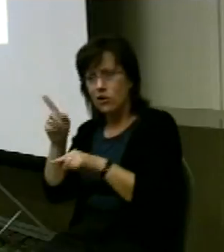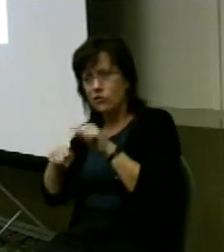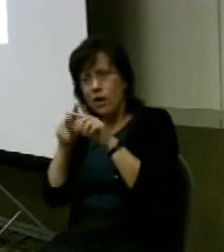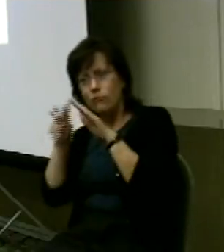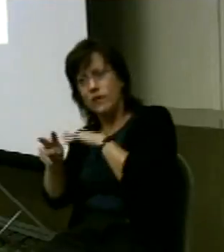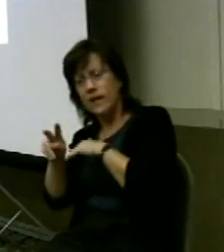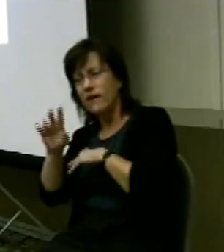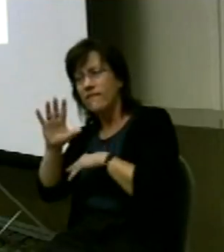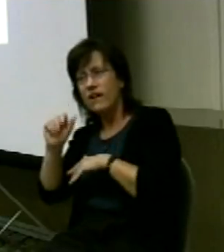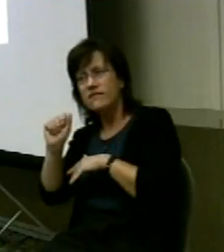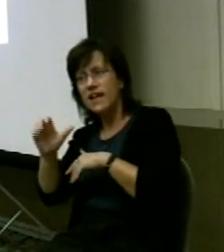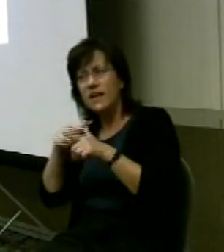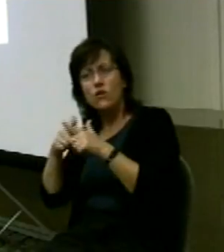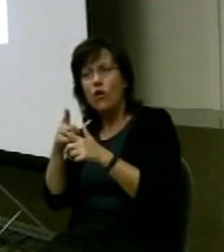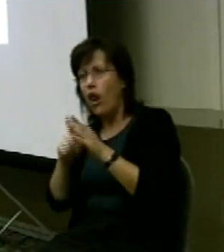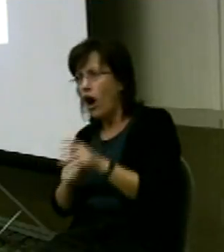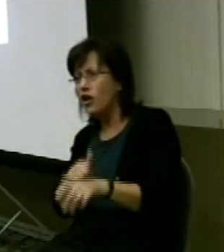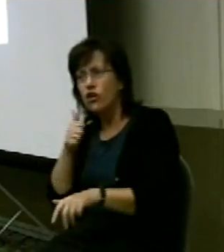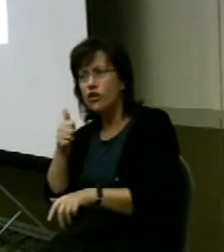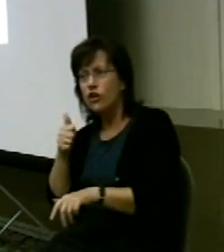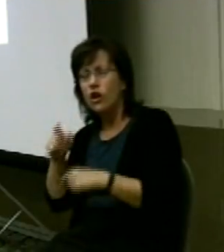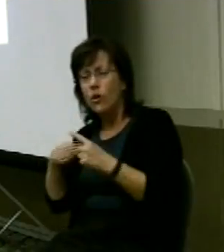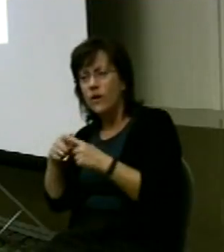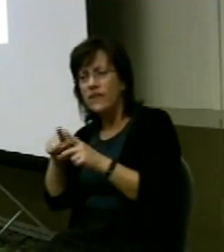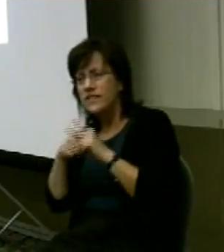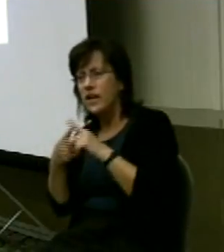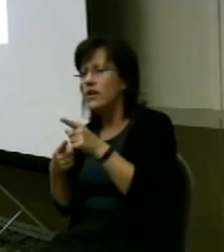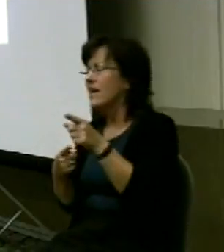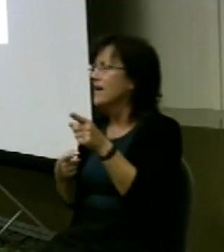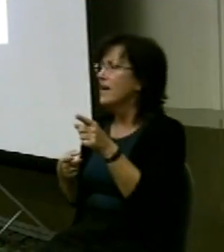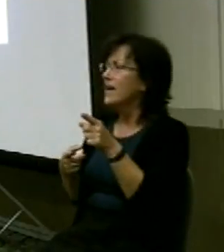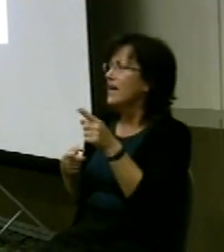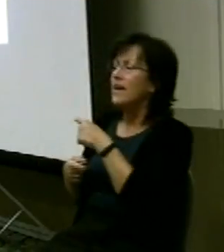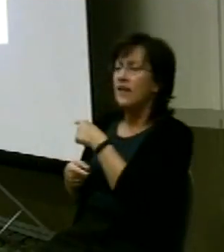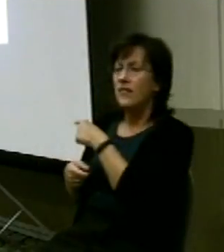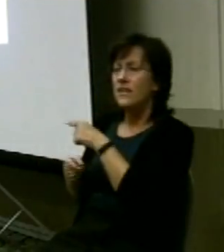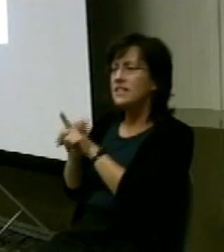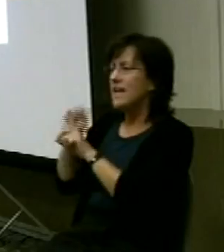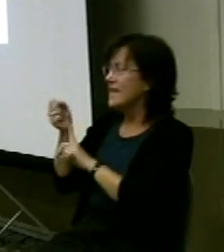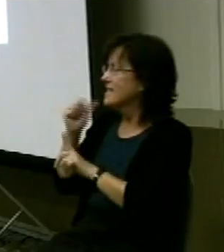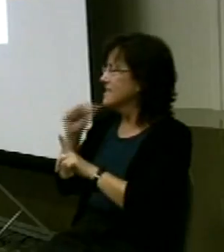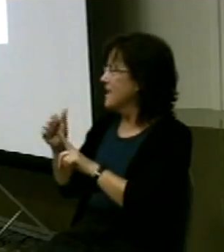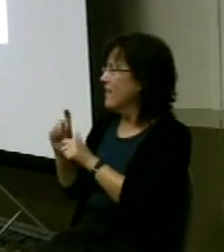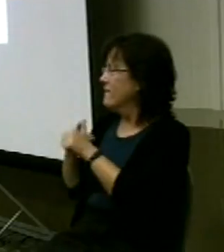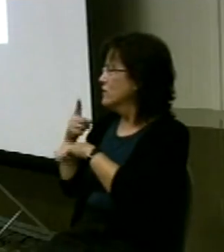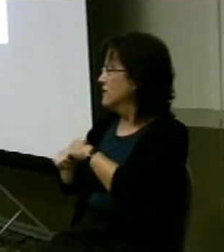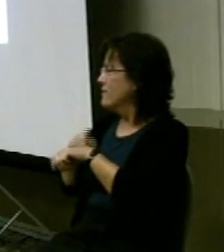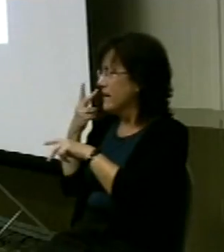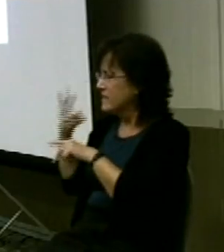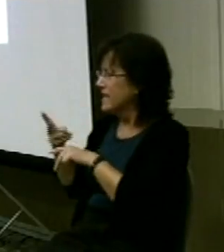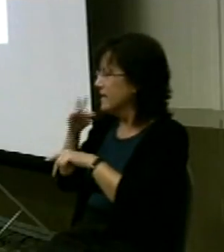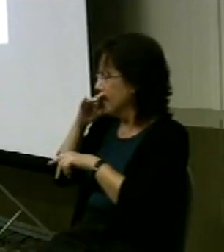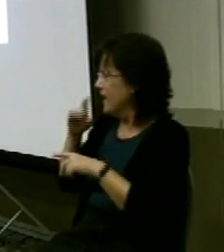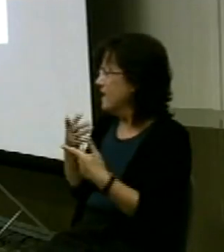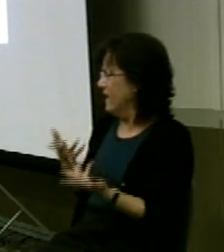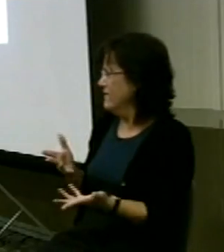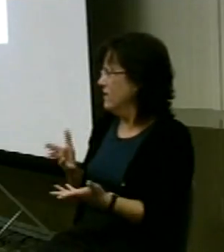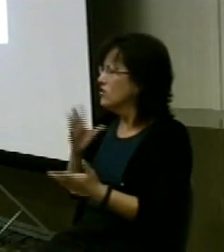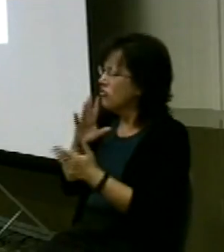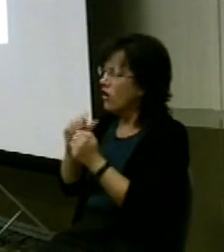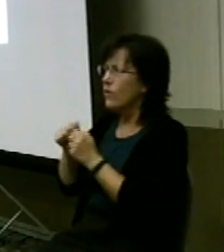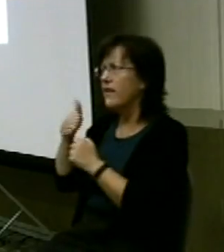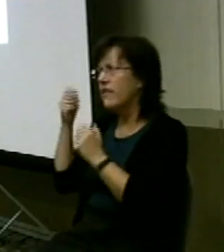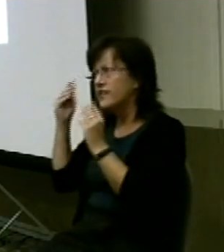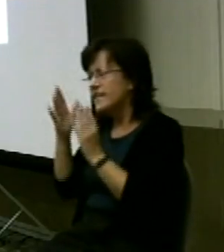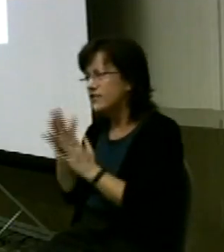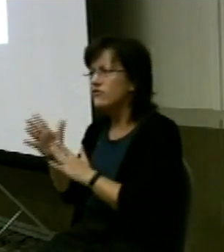5 seconds or longer when they started, right? This isn't, I mean, in these cases, this is the first time I've seen the kid. I've talked to the teachers, I've